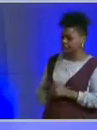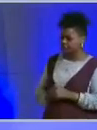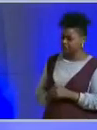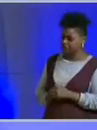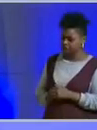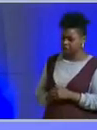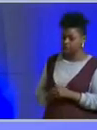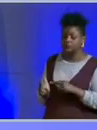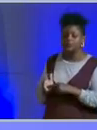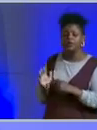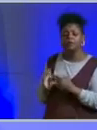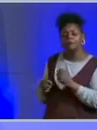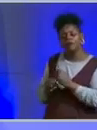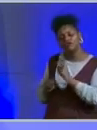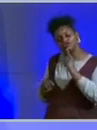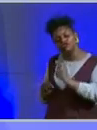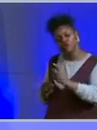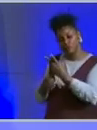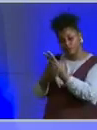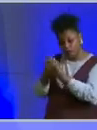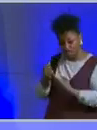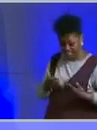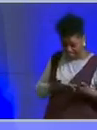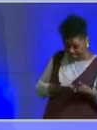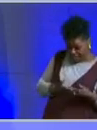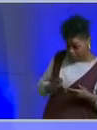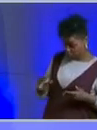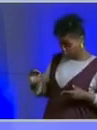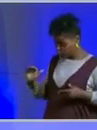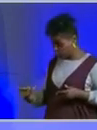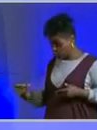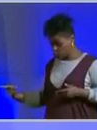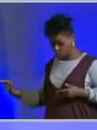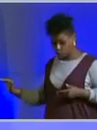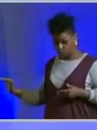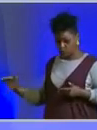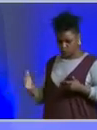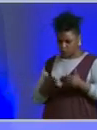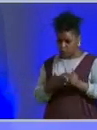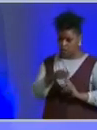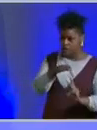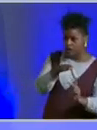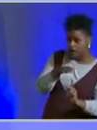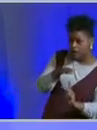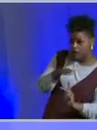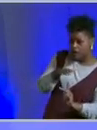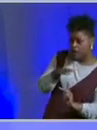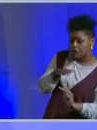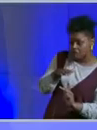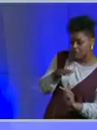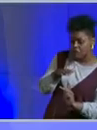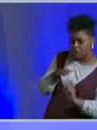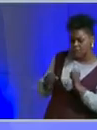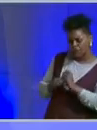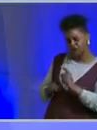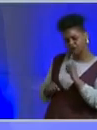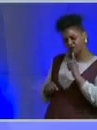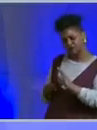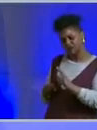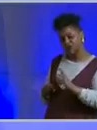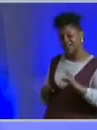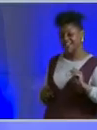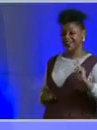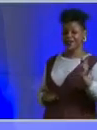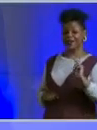means making sure that both in our infant toddler programming, but then also in our pre-K programs, that we're ensuring all of our students reach kindergarten ready to